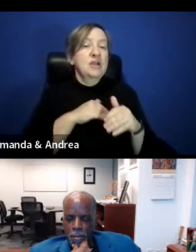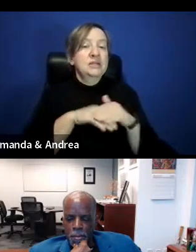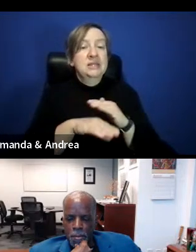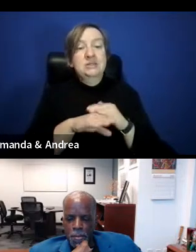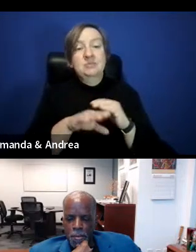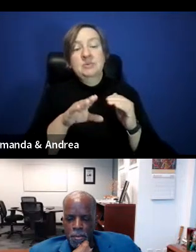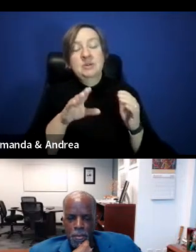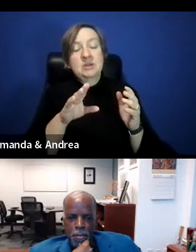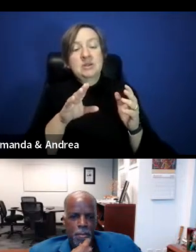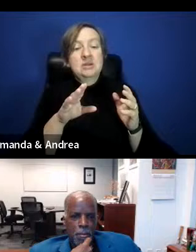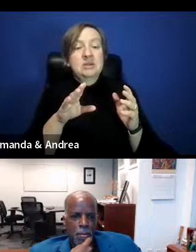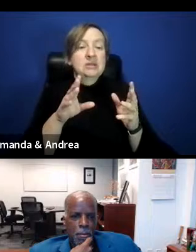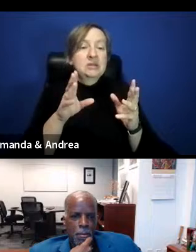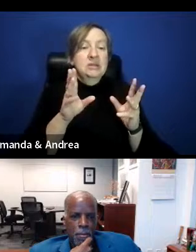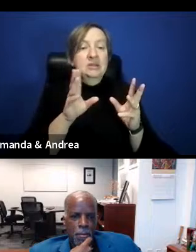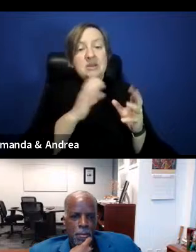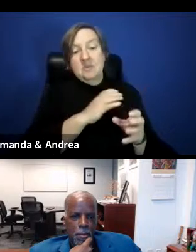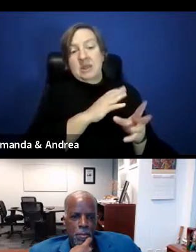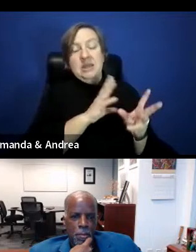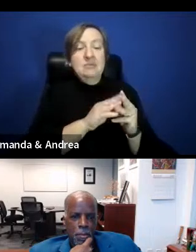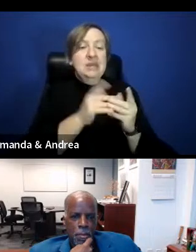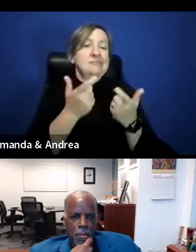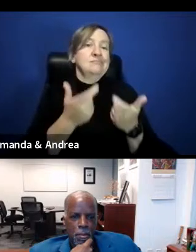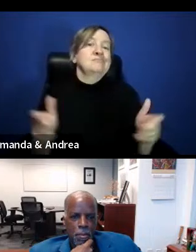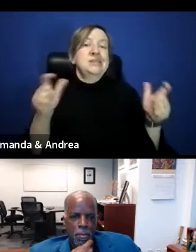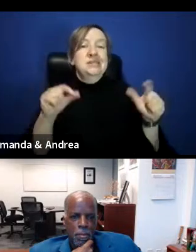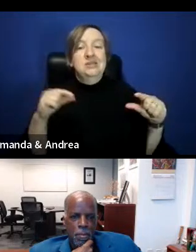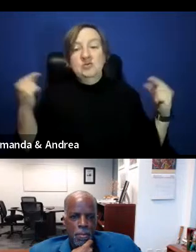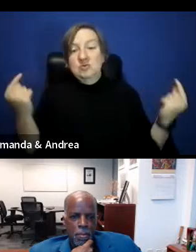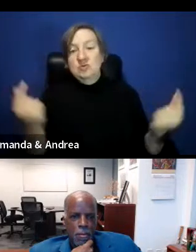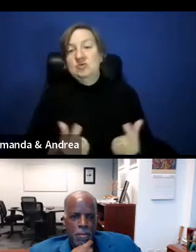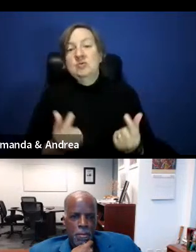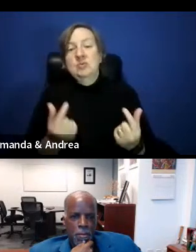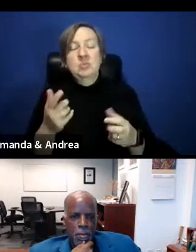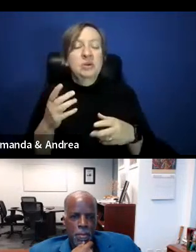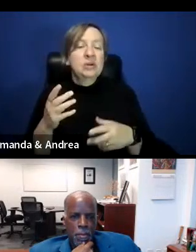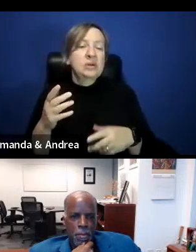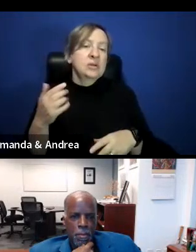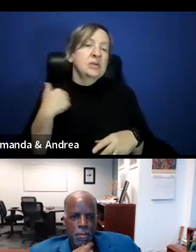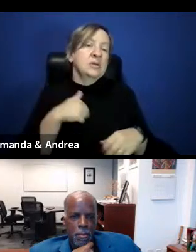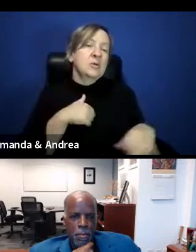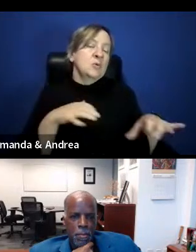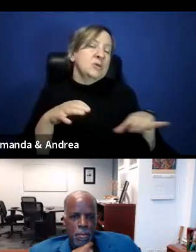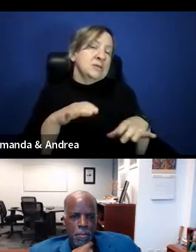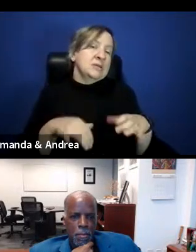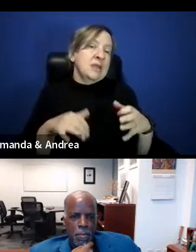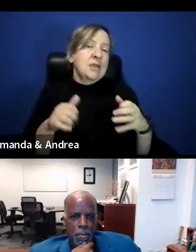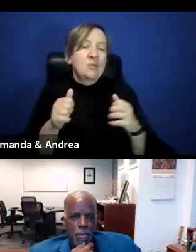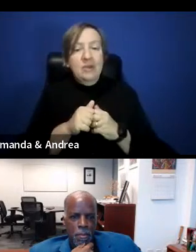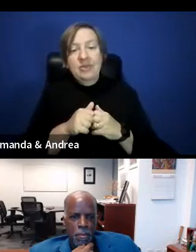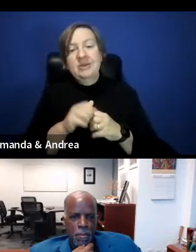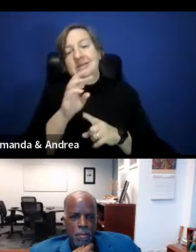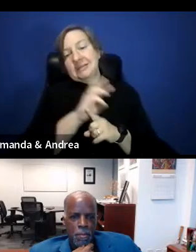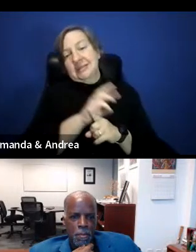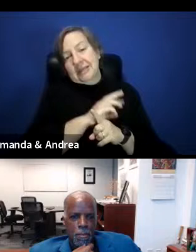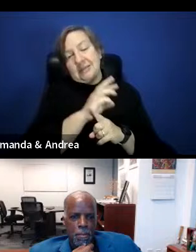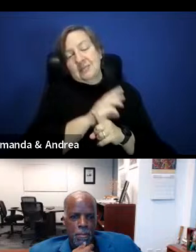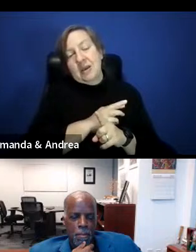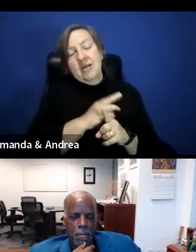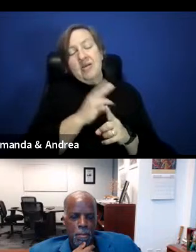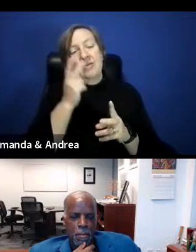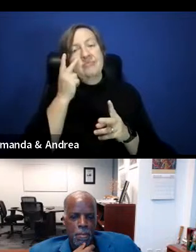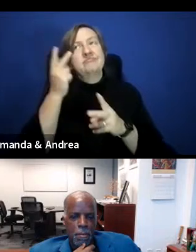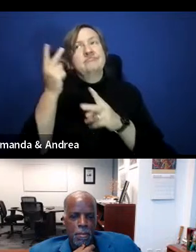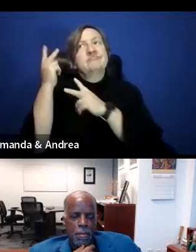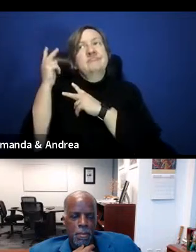as a quorum, right? They're a large group, and, we've done them in a way where we have kind of a 6-month retrospective, and we look